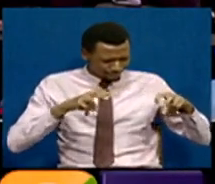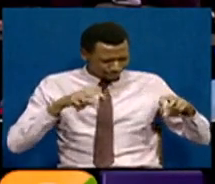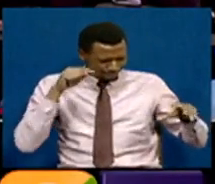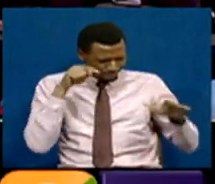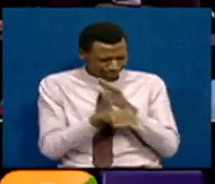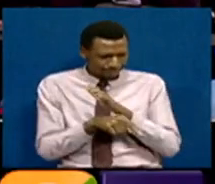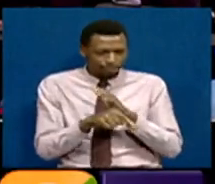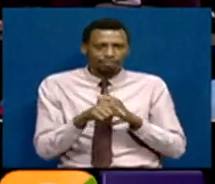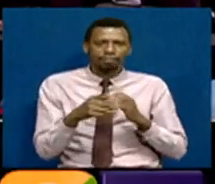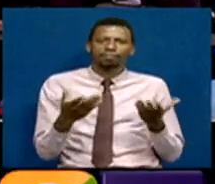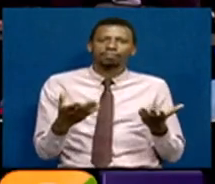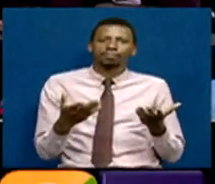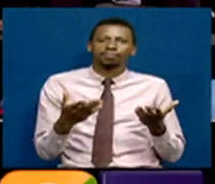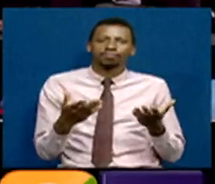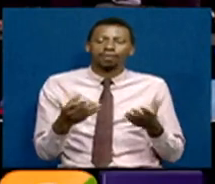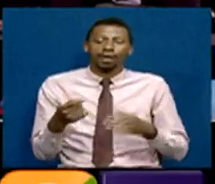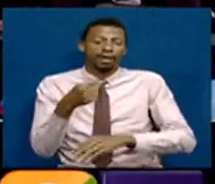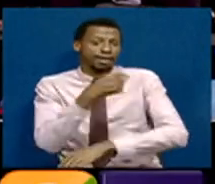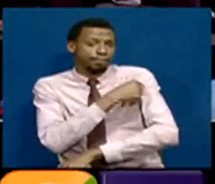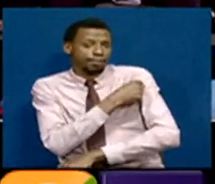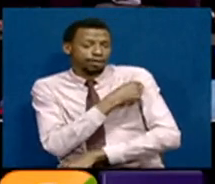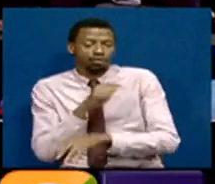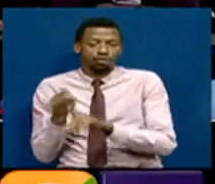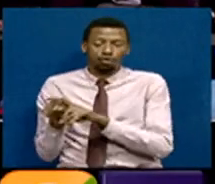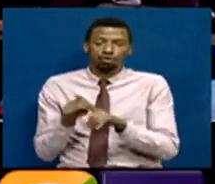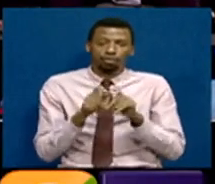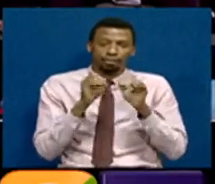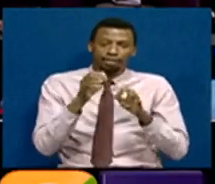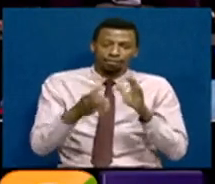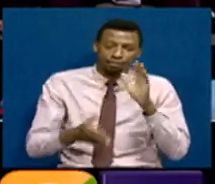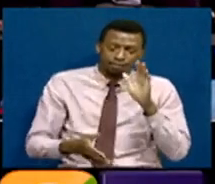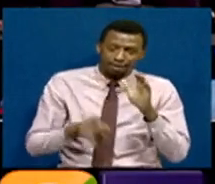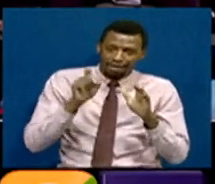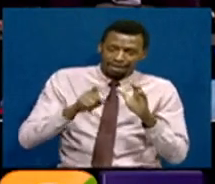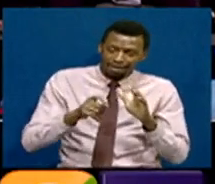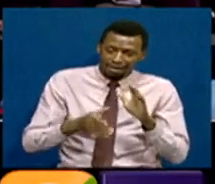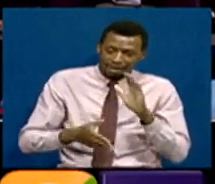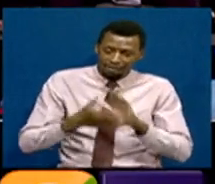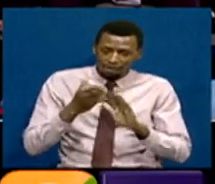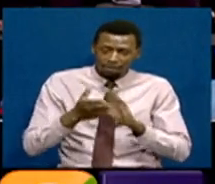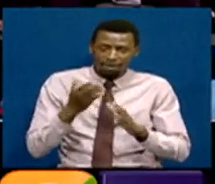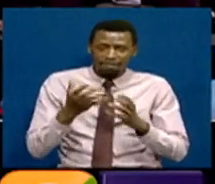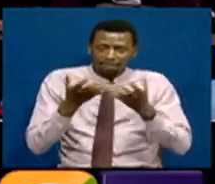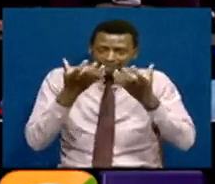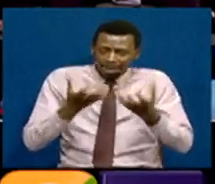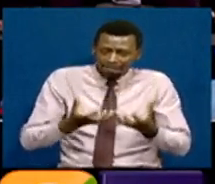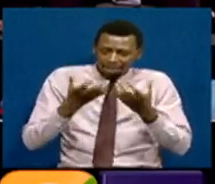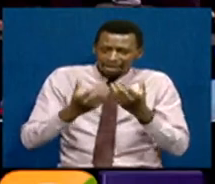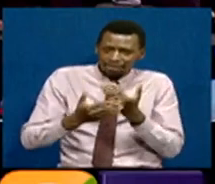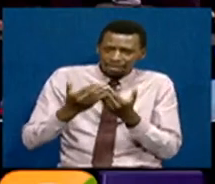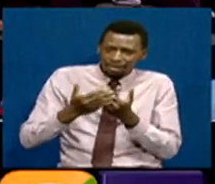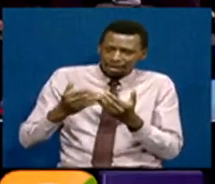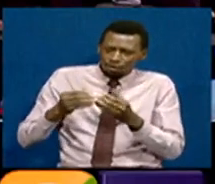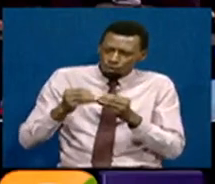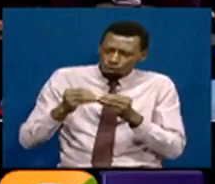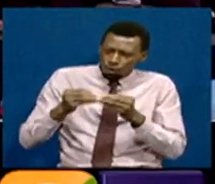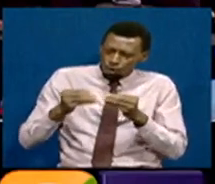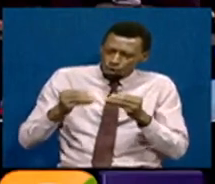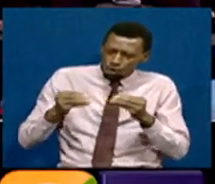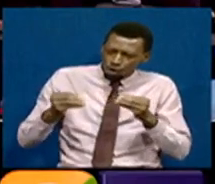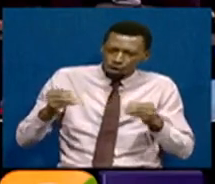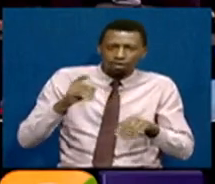treatment, and if you need chronic, chronic maintenance, that you are going to be maintained for a long period of time,